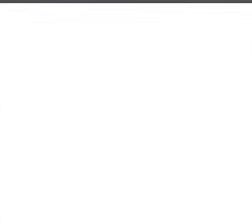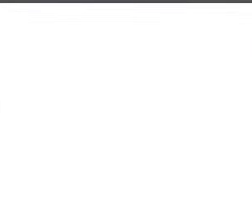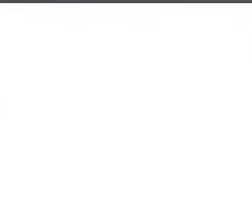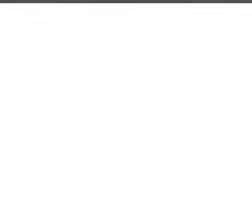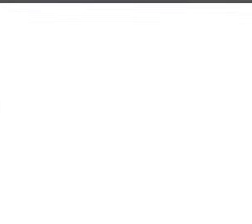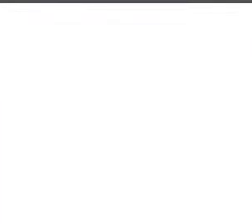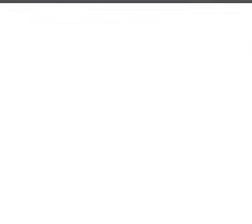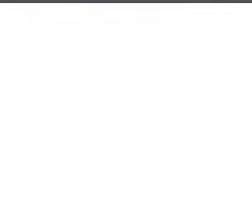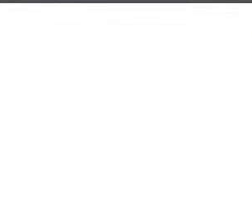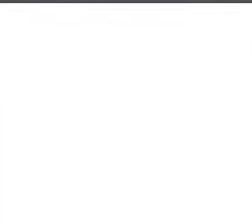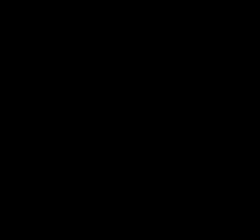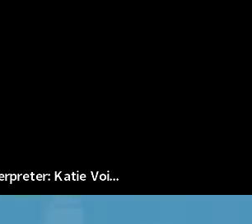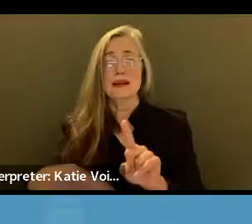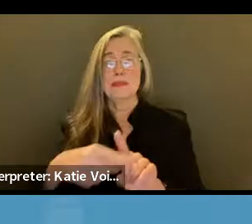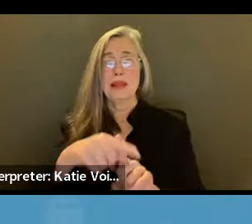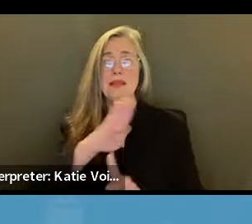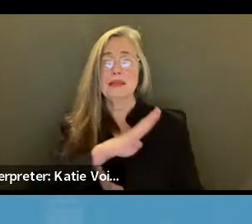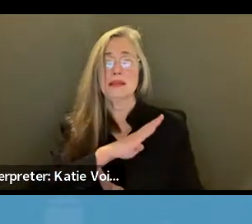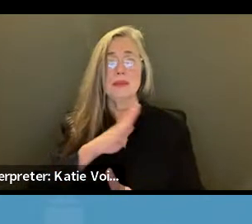board questions.